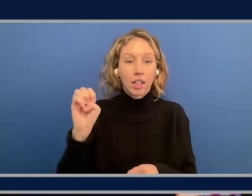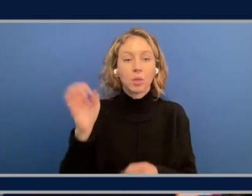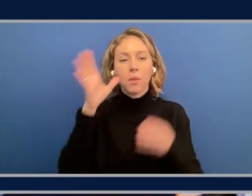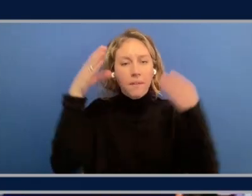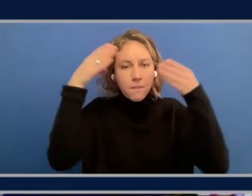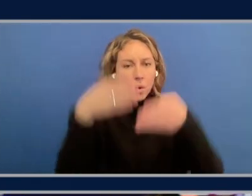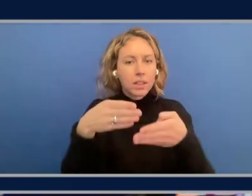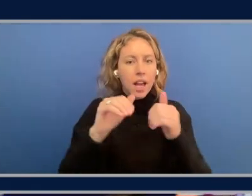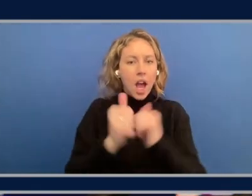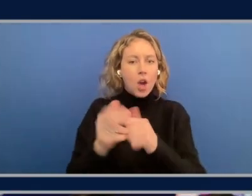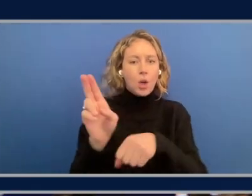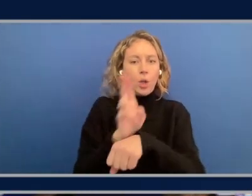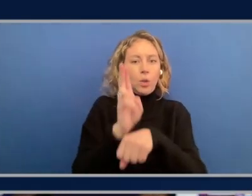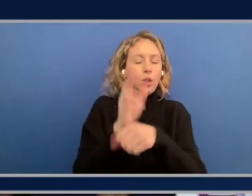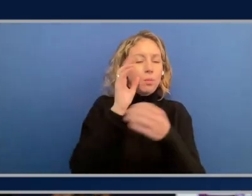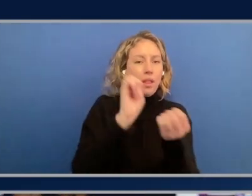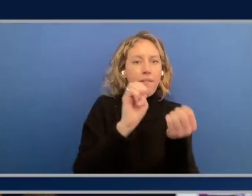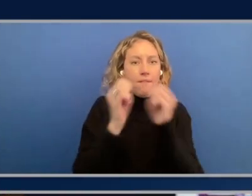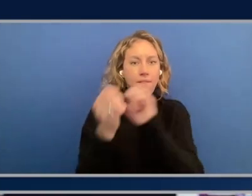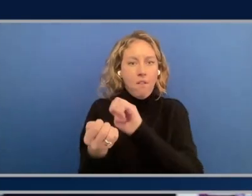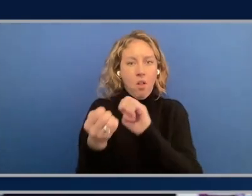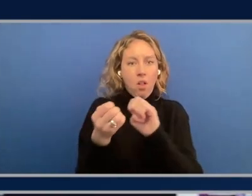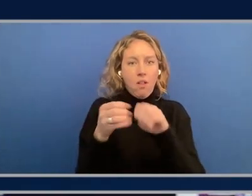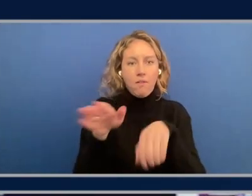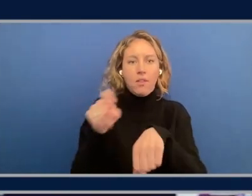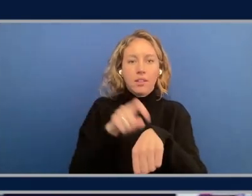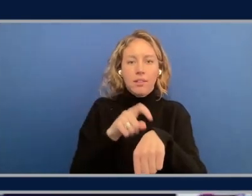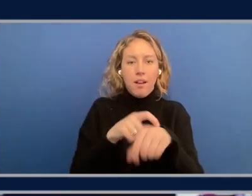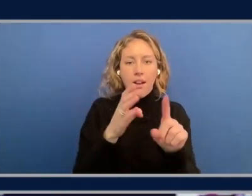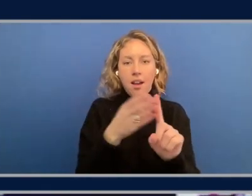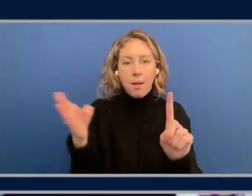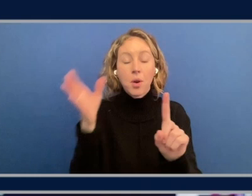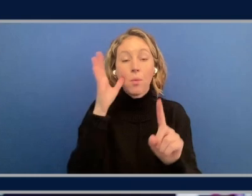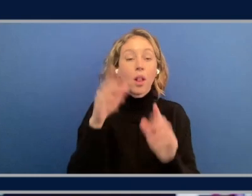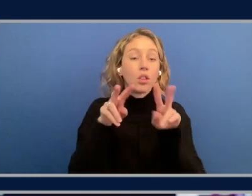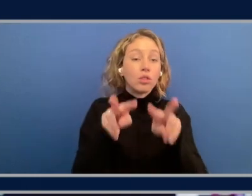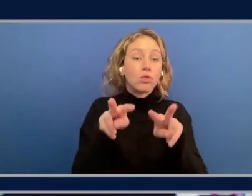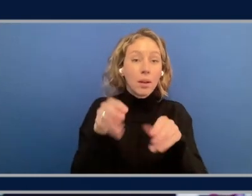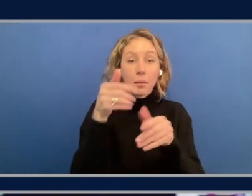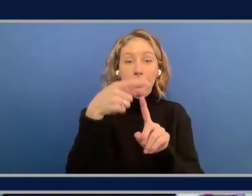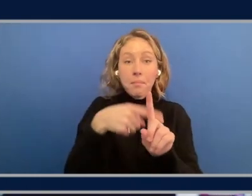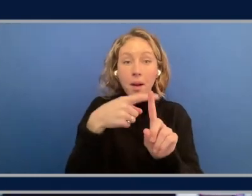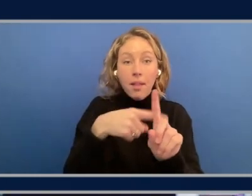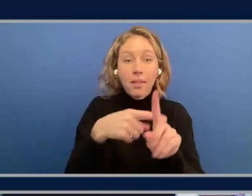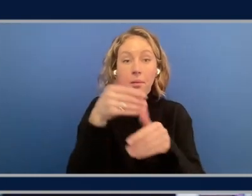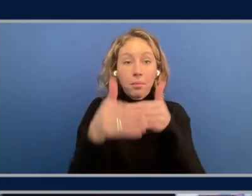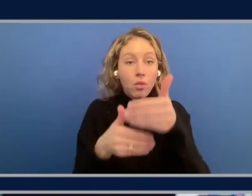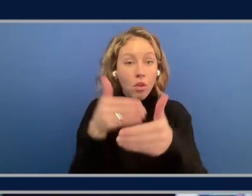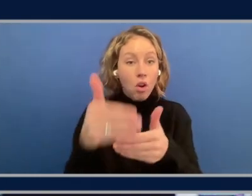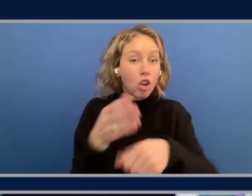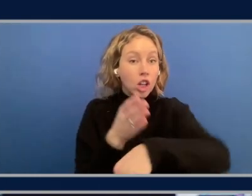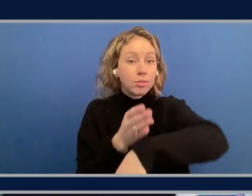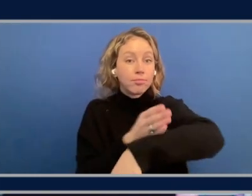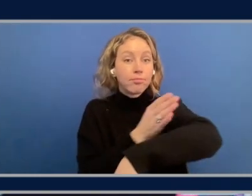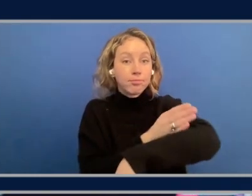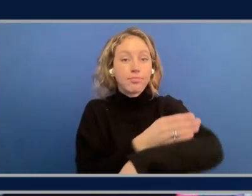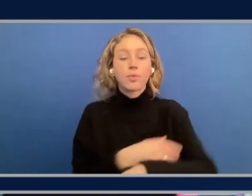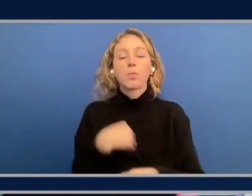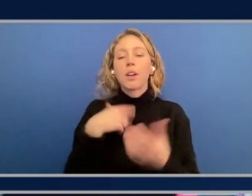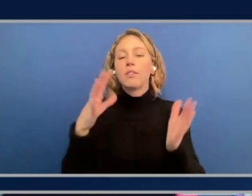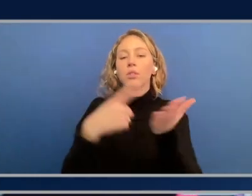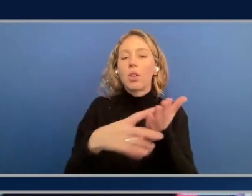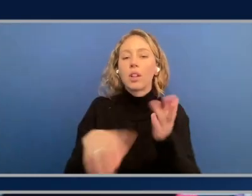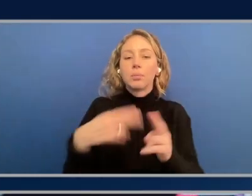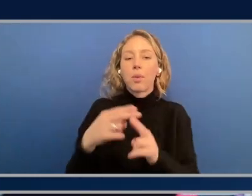your usage is evolving over time. It can help you track your progress month over month. And so we talked about FinOps